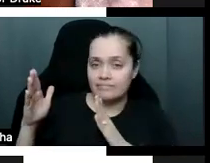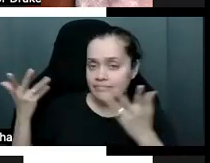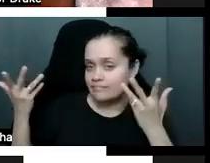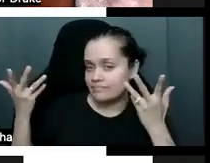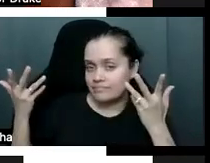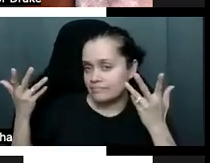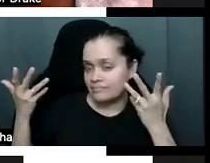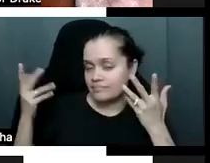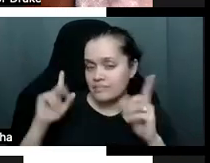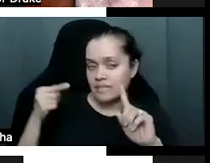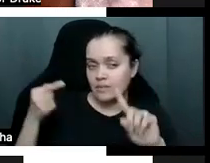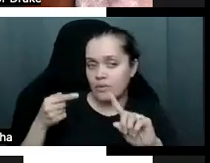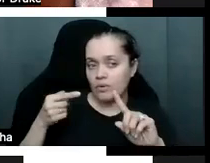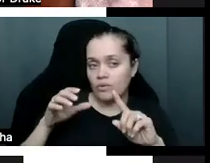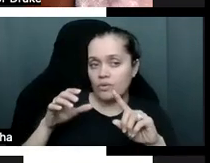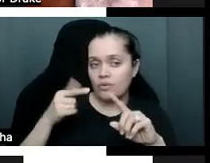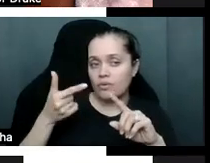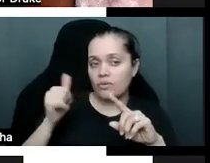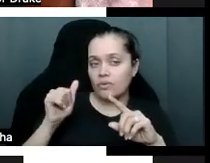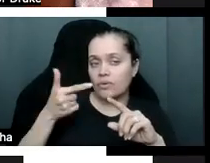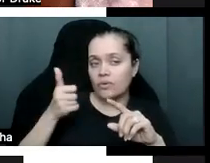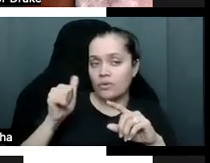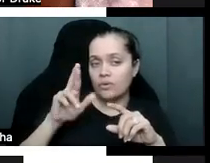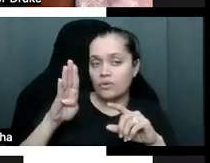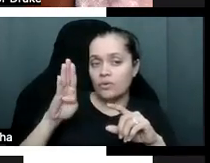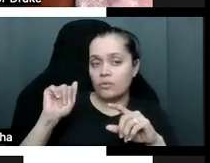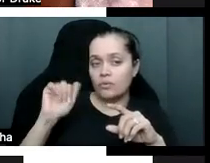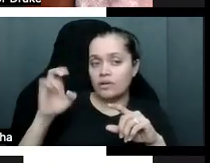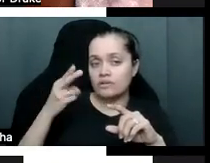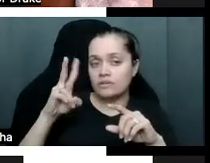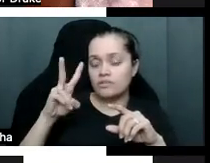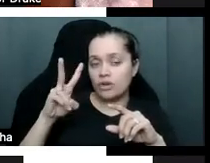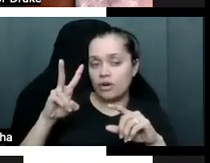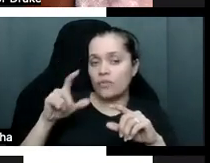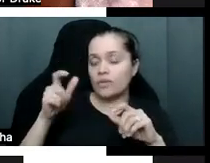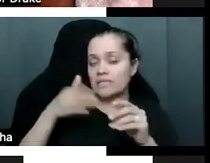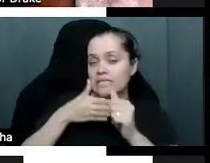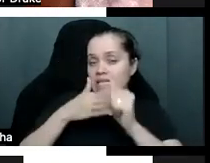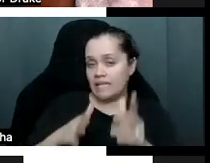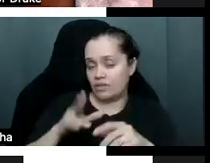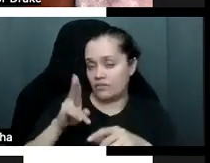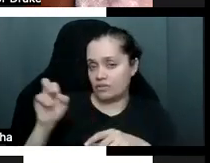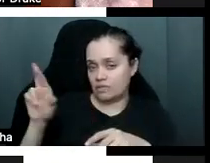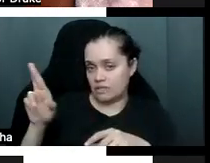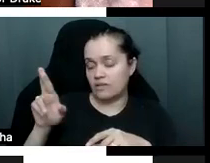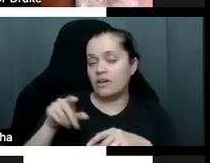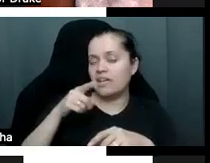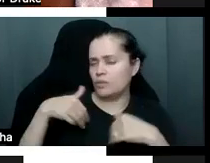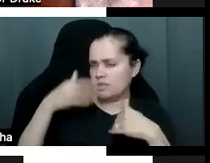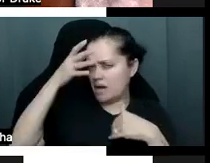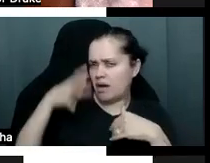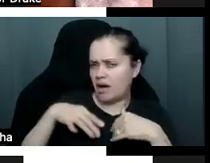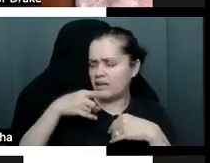At that point, Mikhail Gorbachev was the leader of the Soviet Union. He was kind of a young guy. He was in